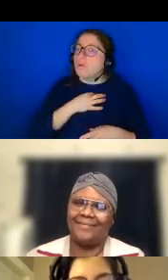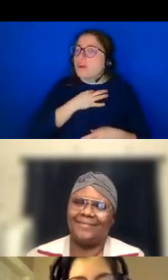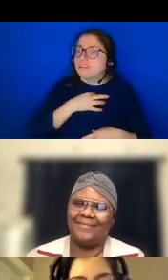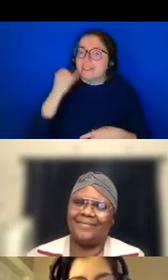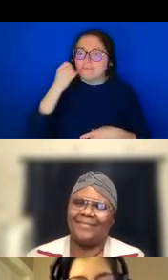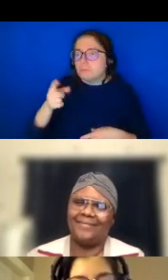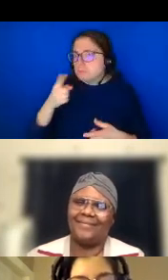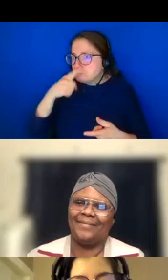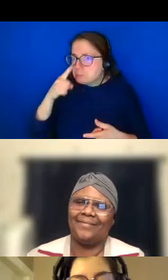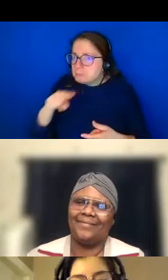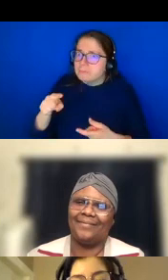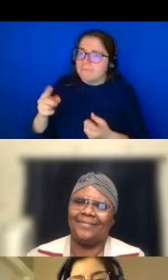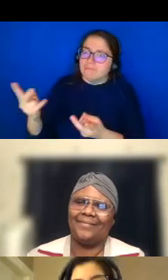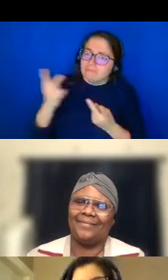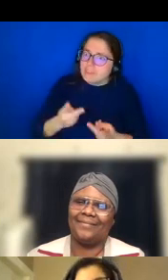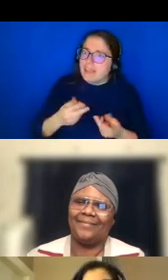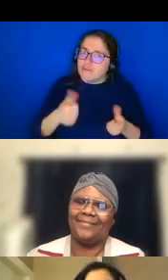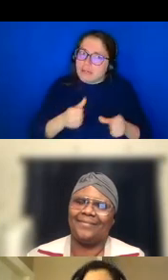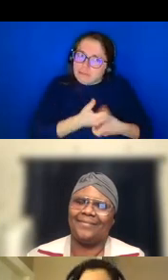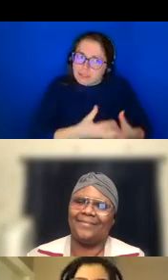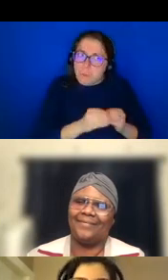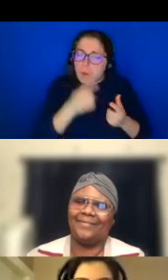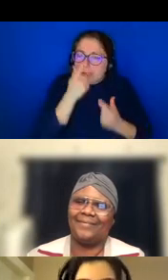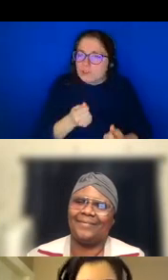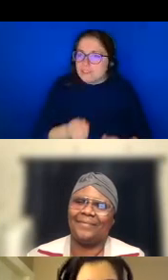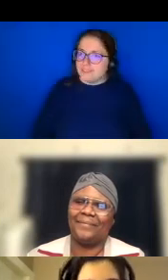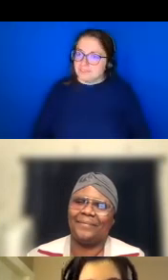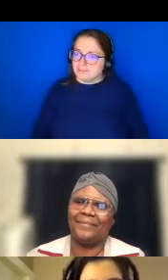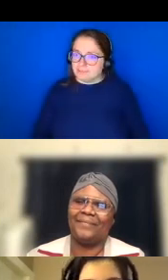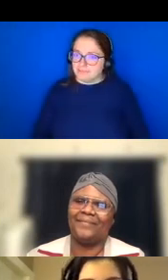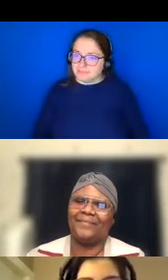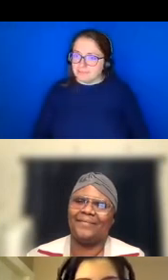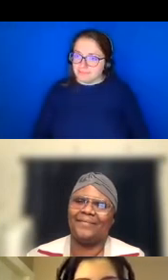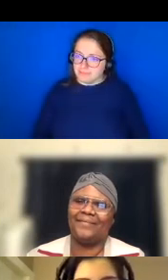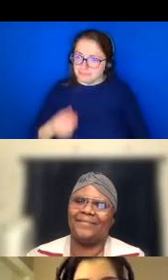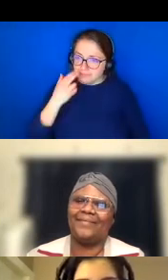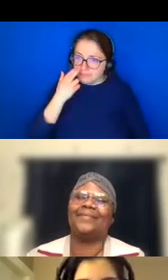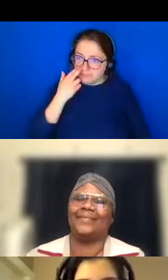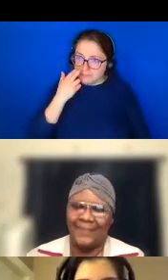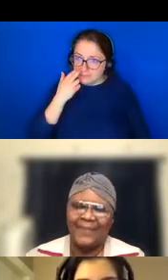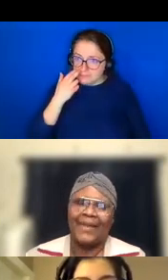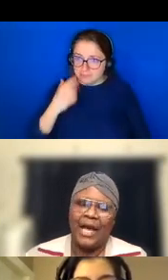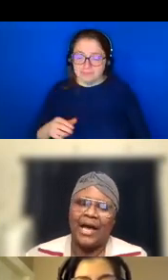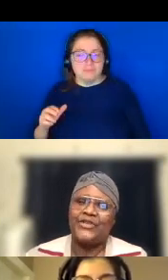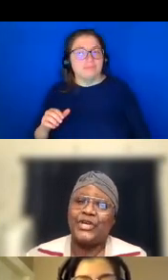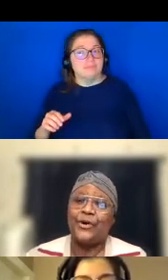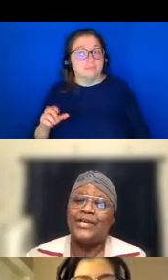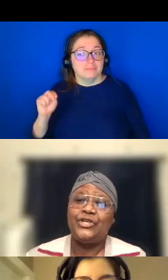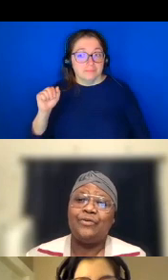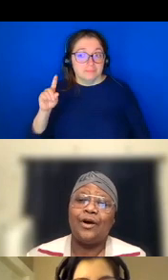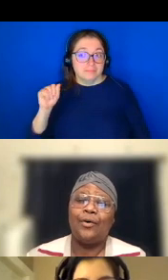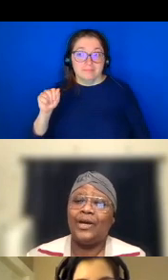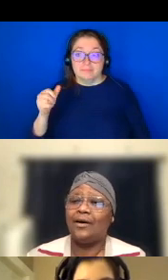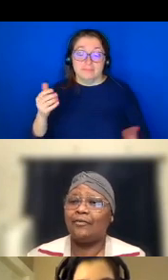coming to talk would be enough to spark interest and kind of more education around what you do and how to get more involved. So as